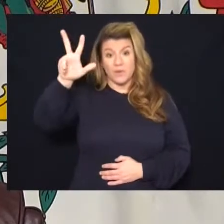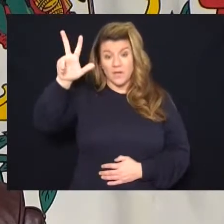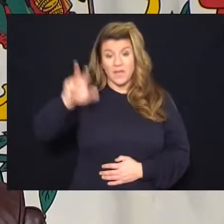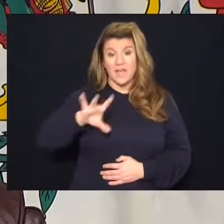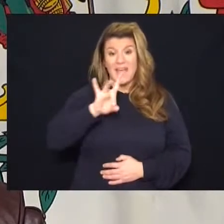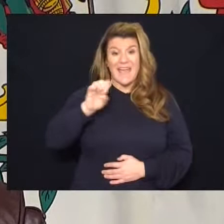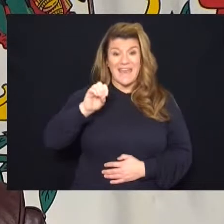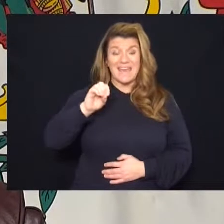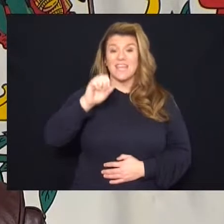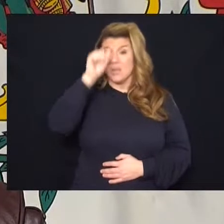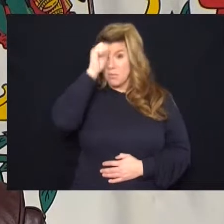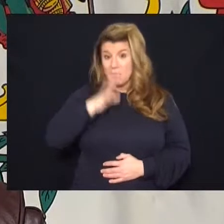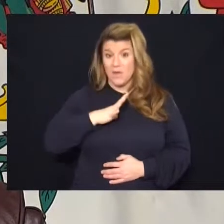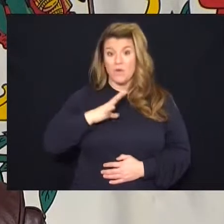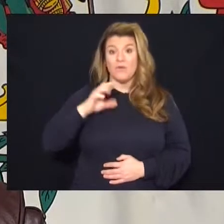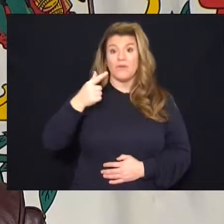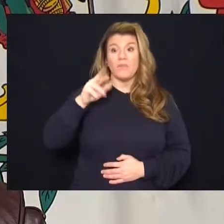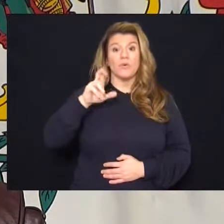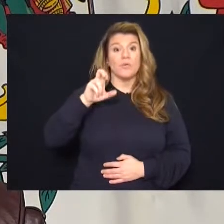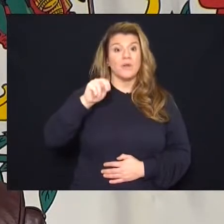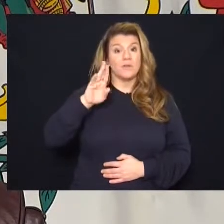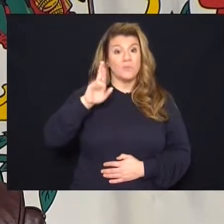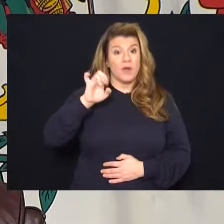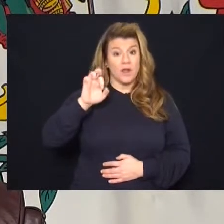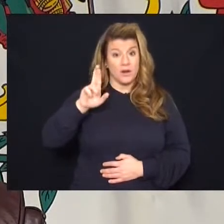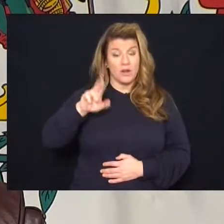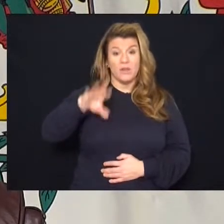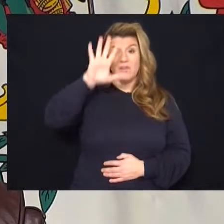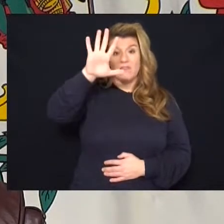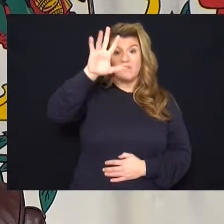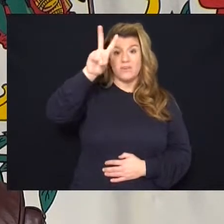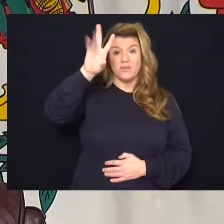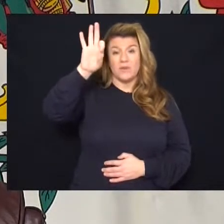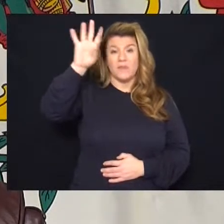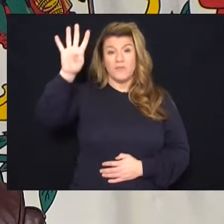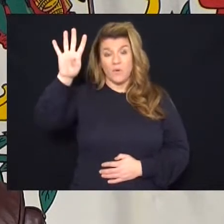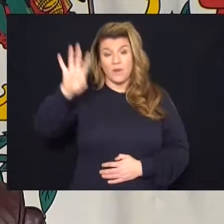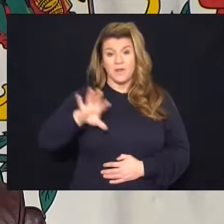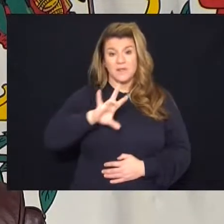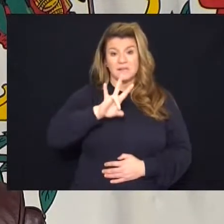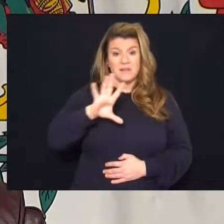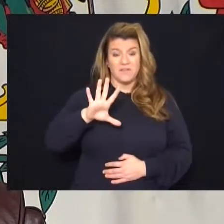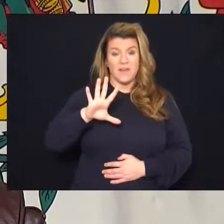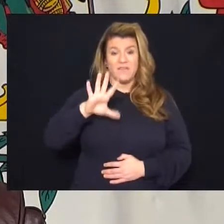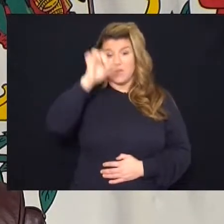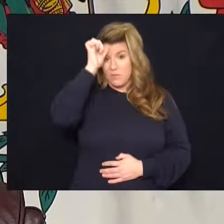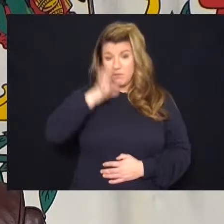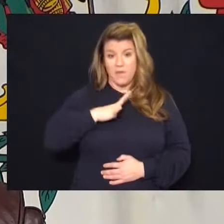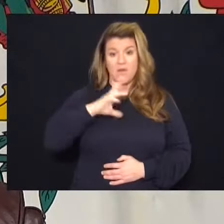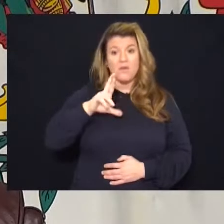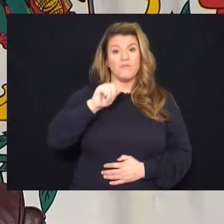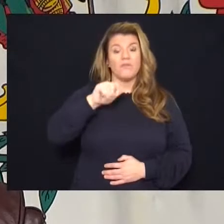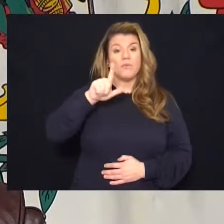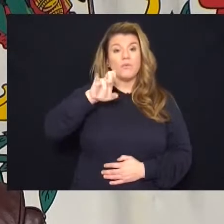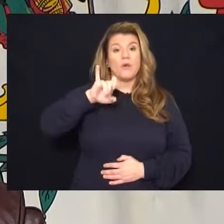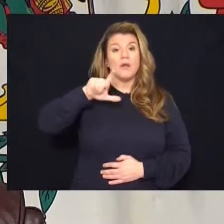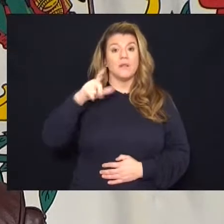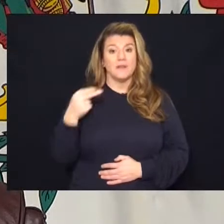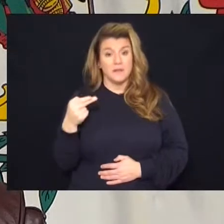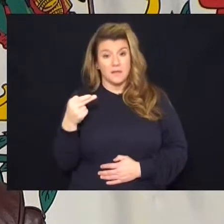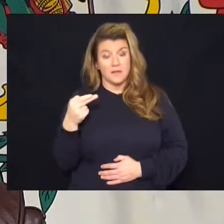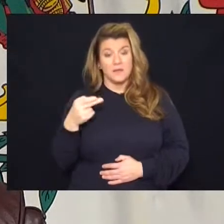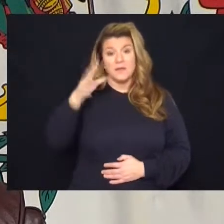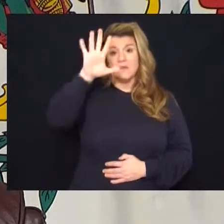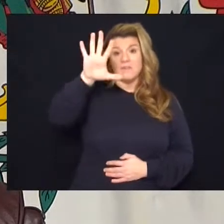death, an 80-year-old male from Greenbrier County. The 5,294th death, a 75-year-old male from Raleigh County.